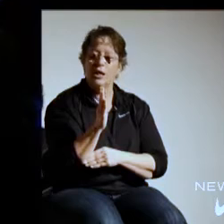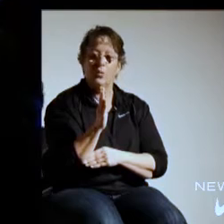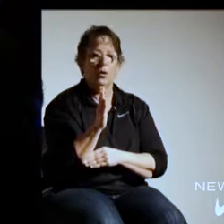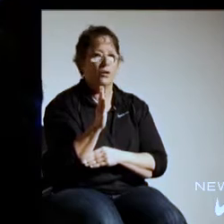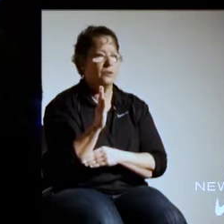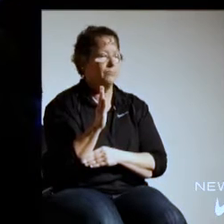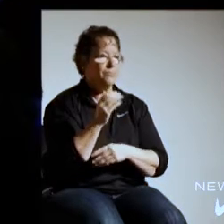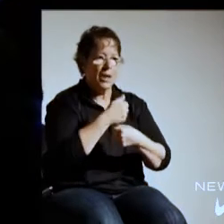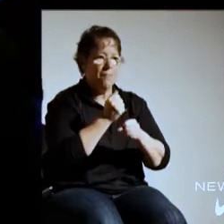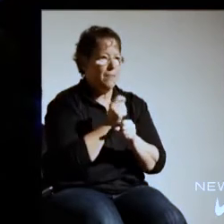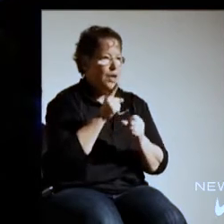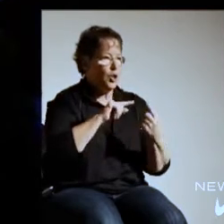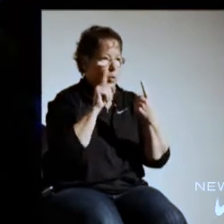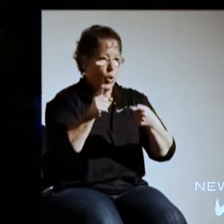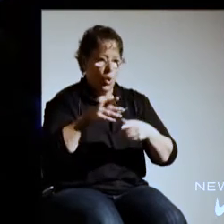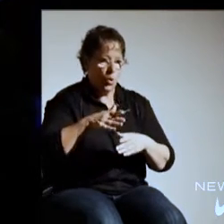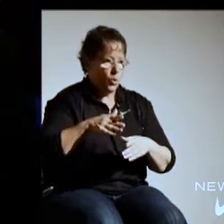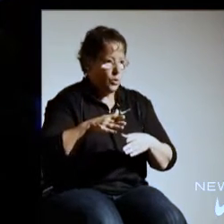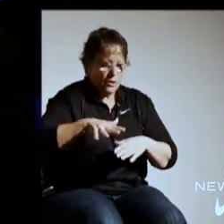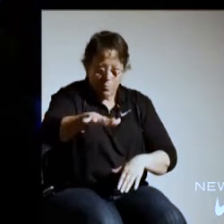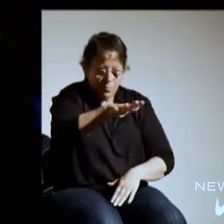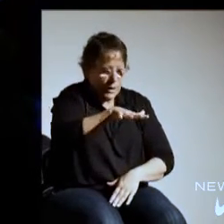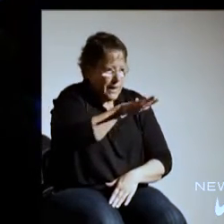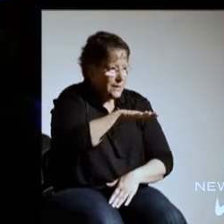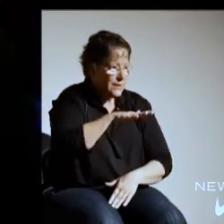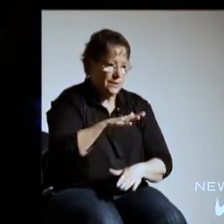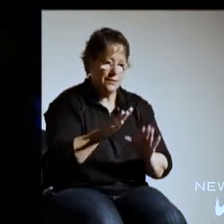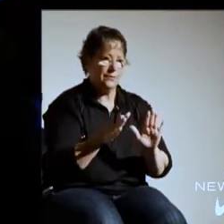otherwise. I've seen this happen in my own life.